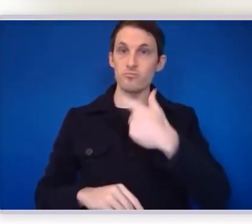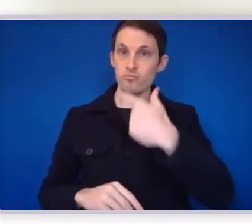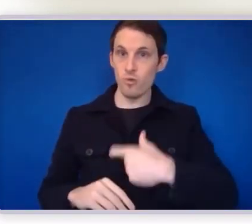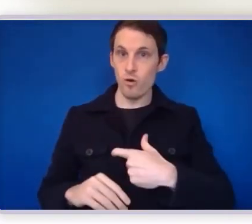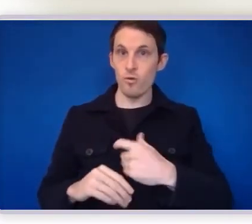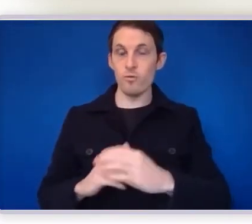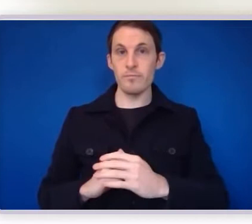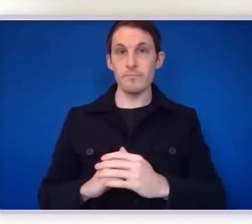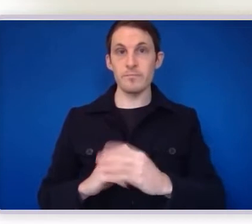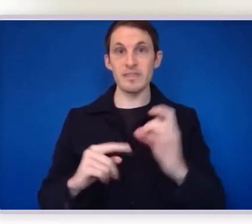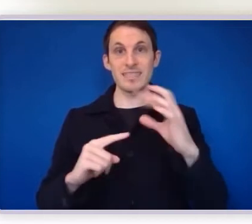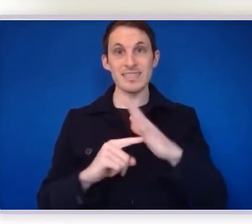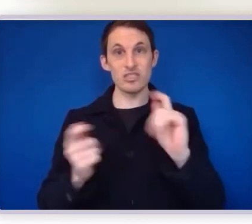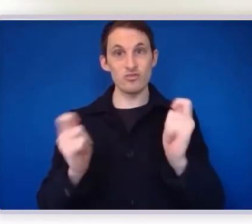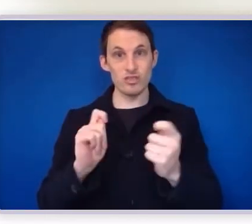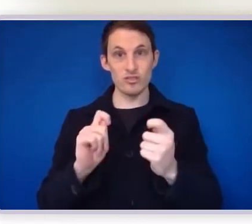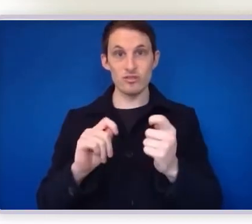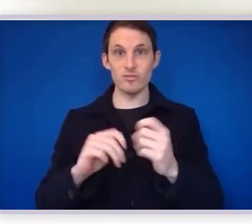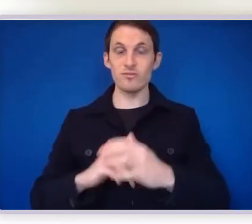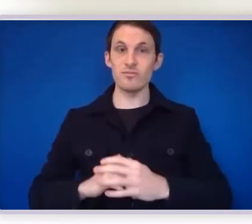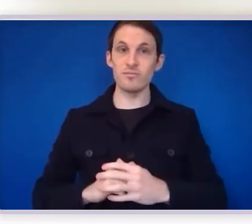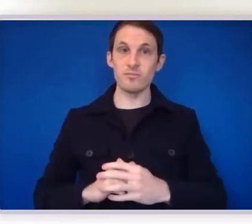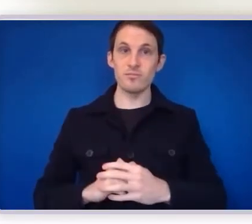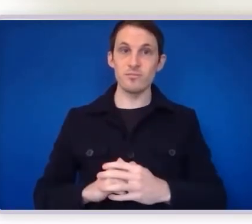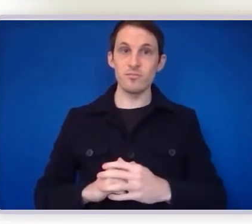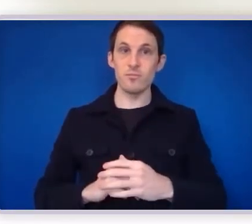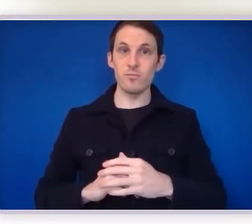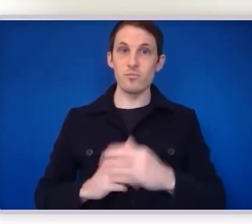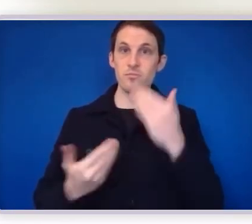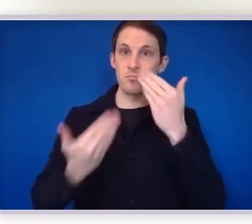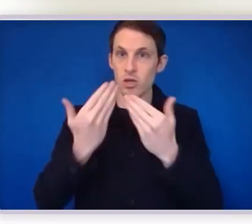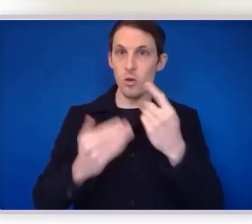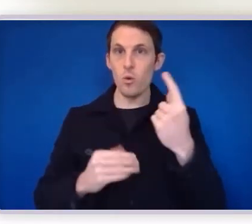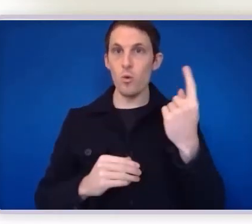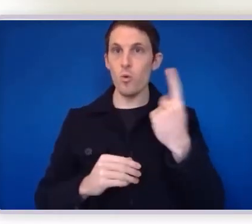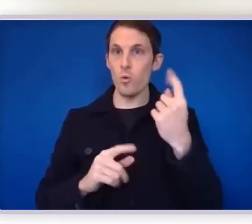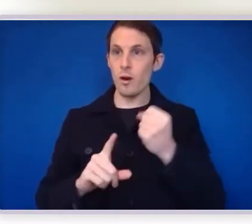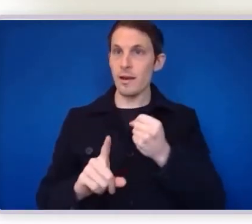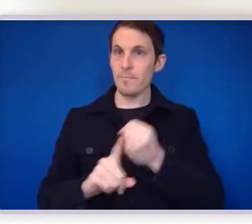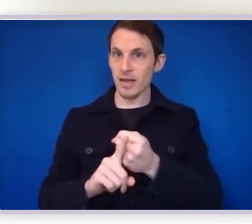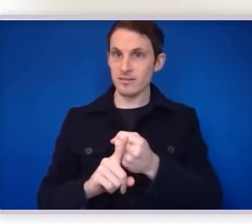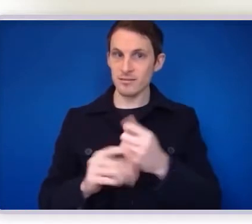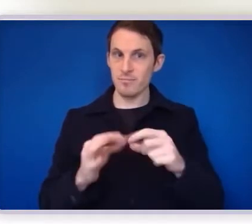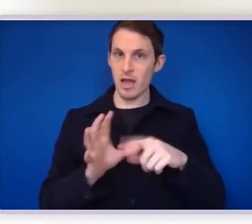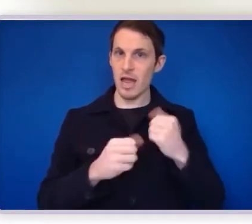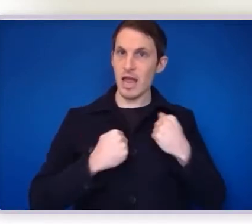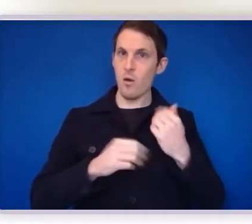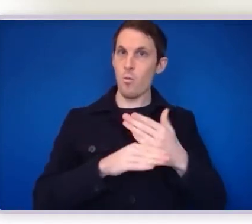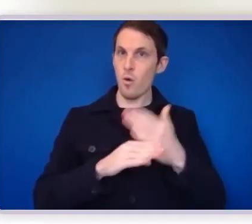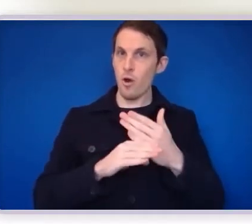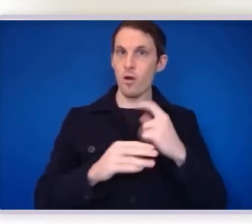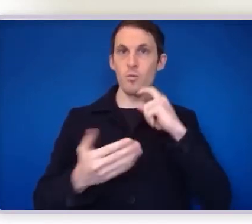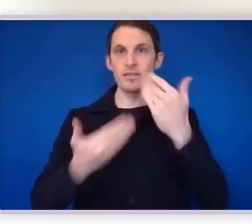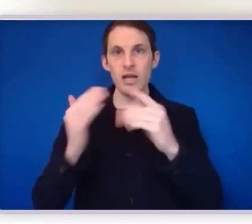it implements, who's impacted by our work, the code of conduct,